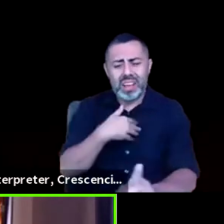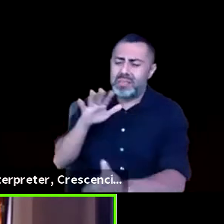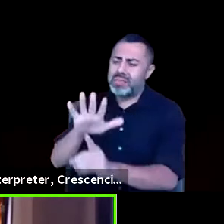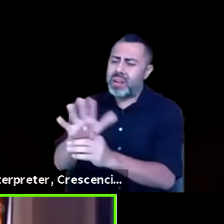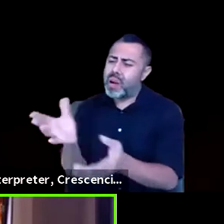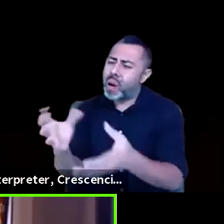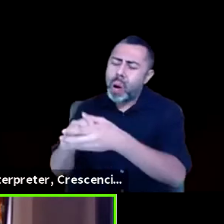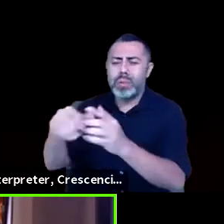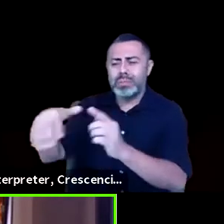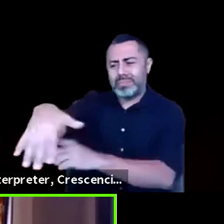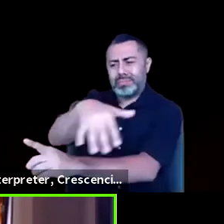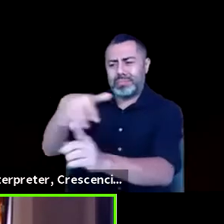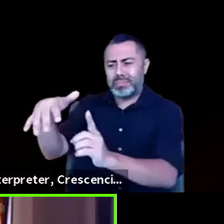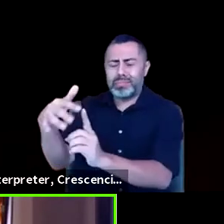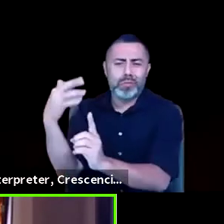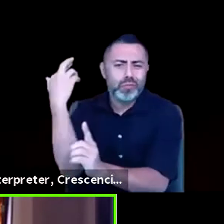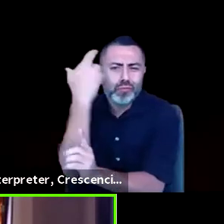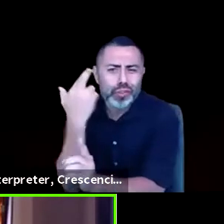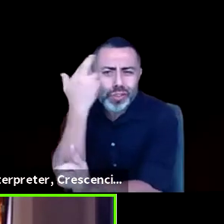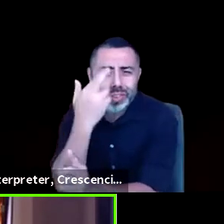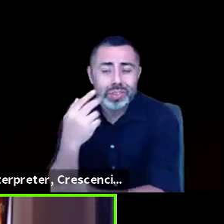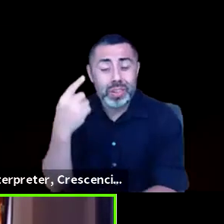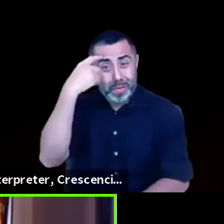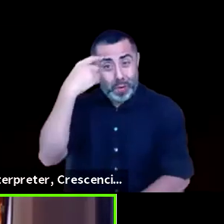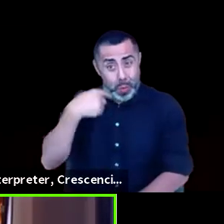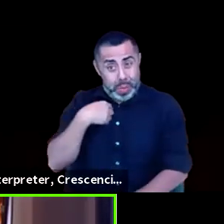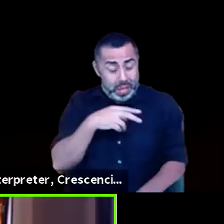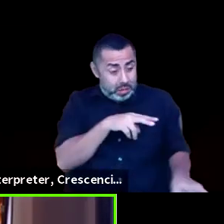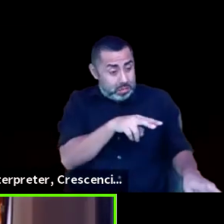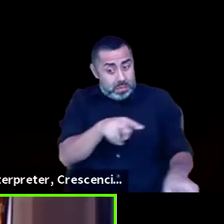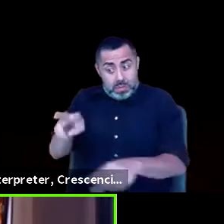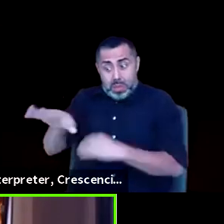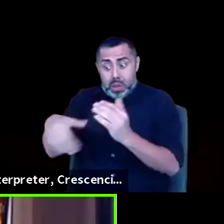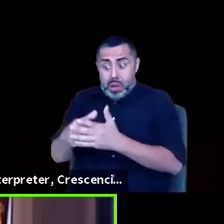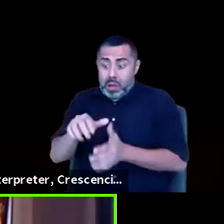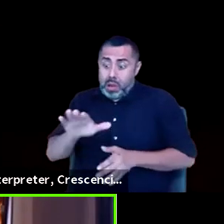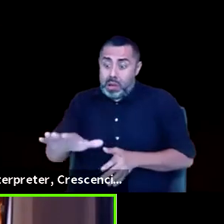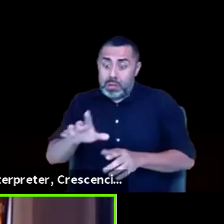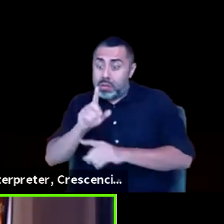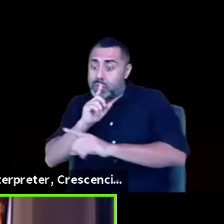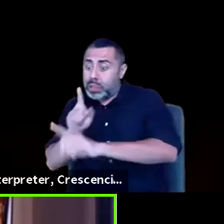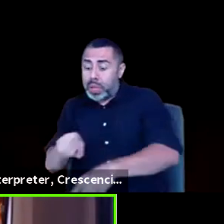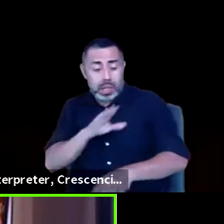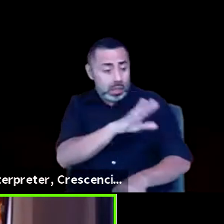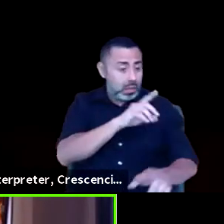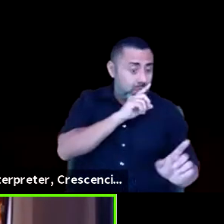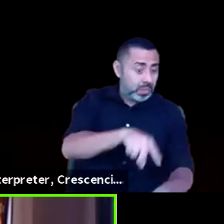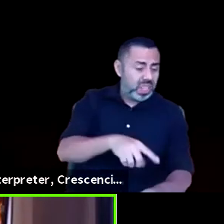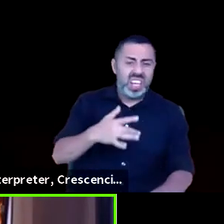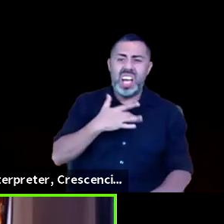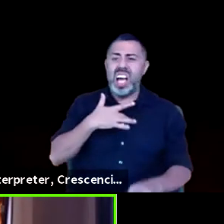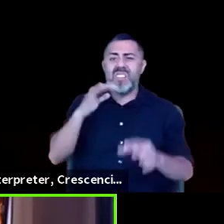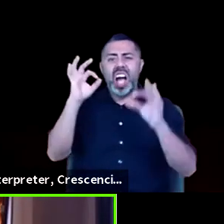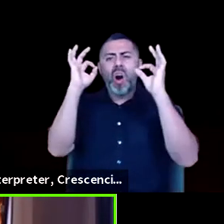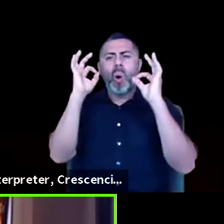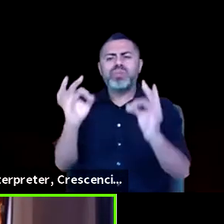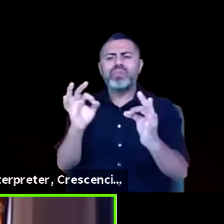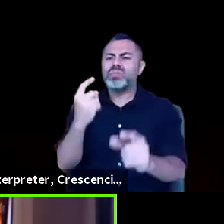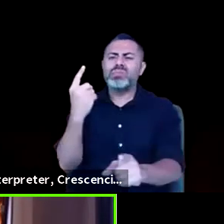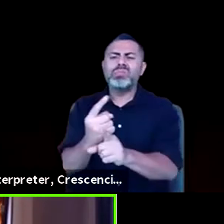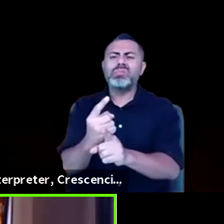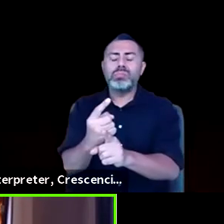And all of those responses to me feel right and appropriate because I don't know the conditions on the inside. So to speak